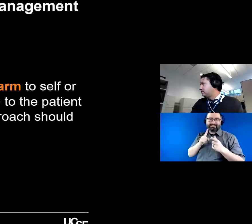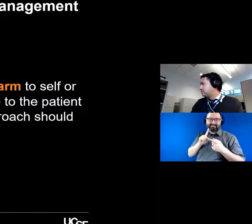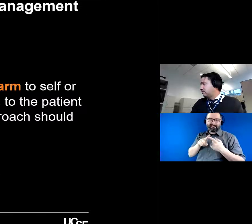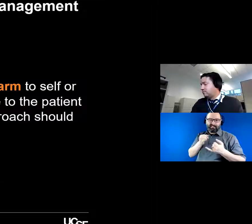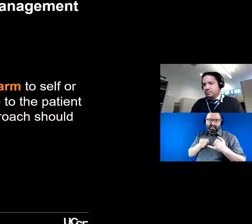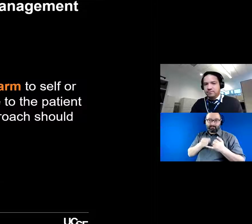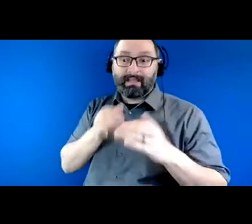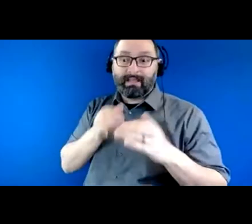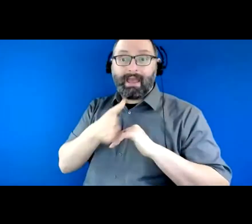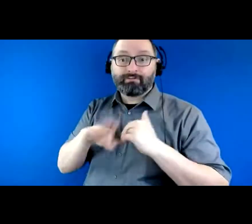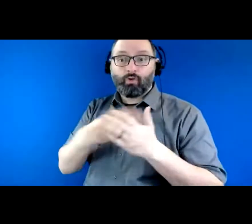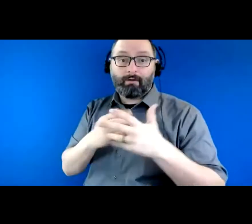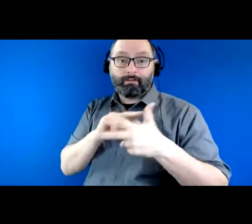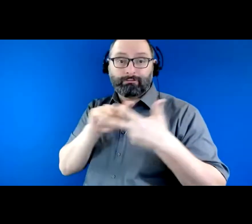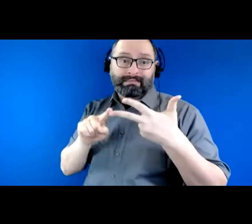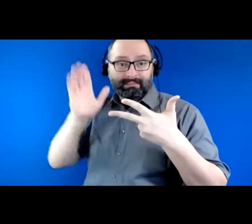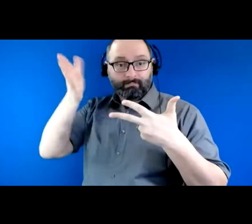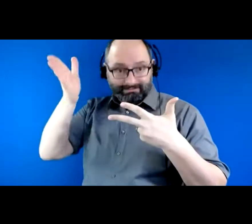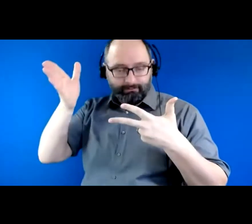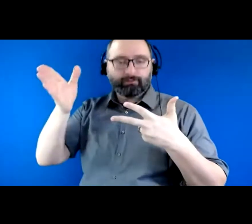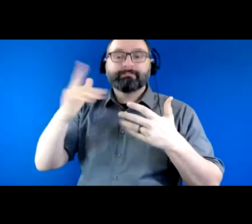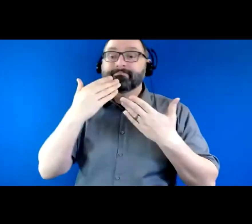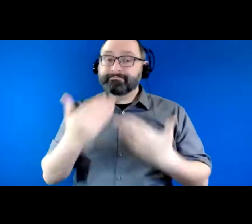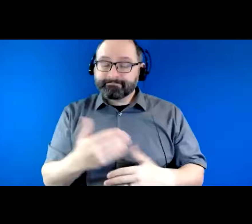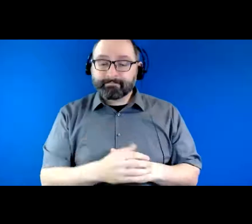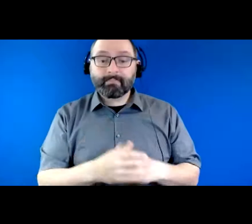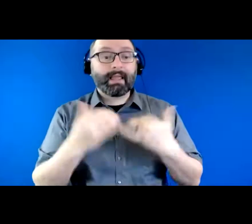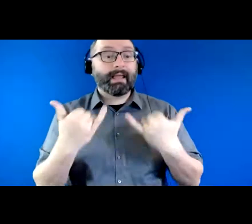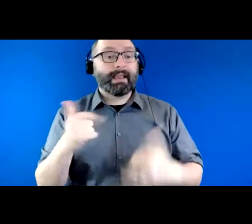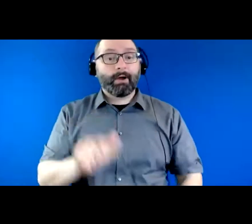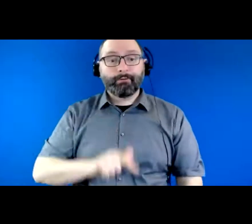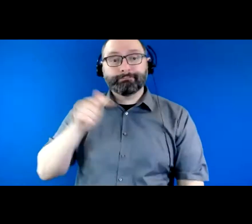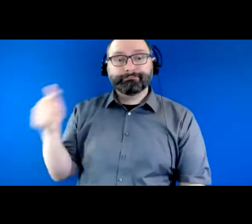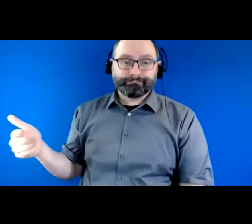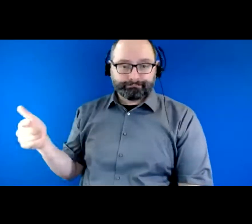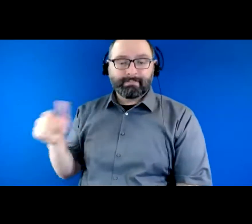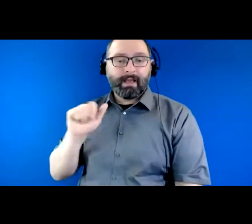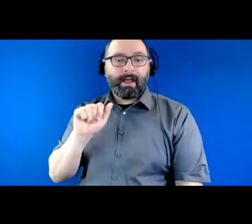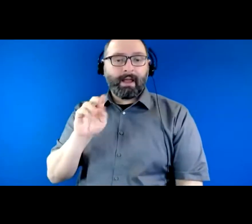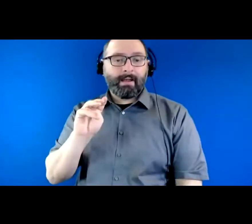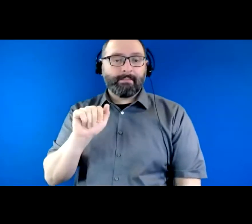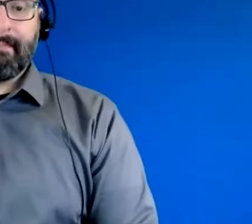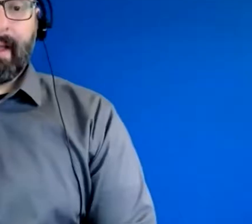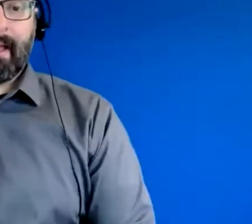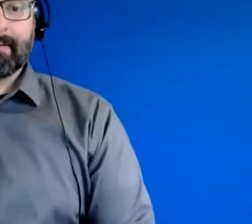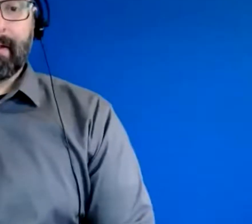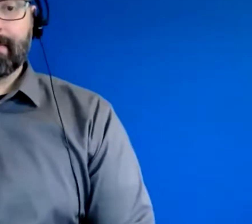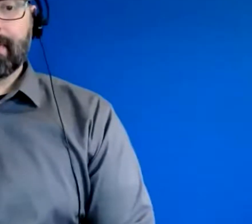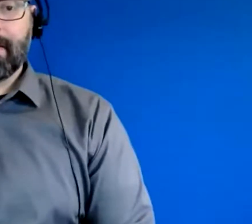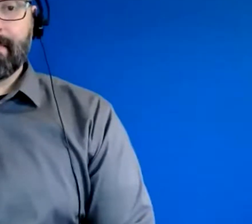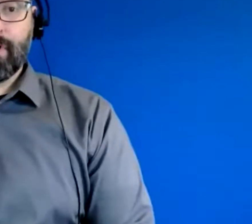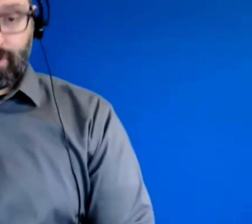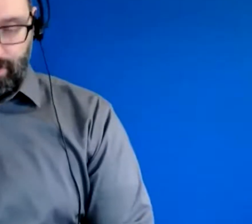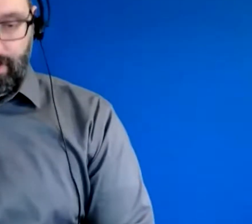completed their presentations. But thank you for that. And now we would like to move on to Amanda Dunbar, who will then turn